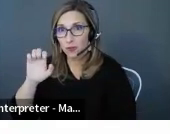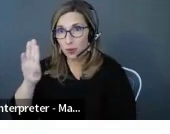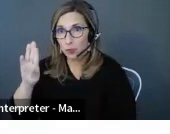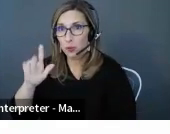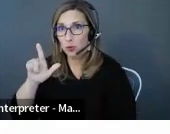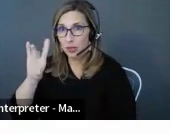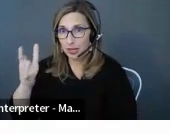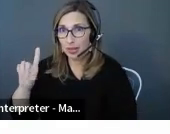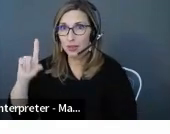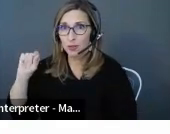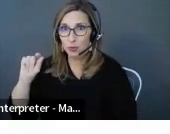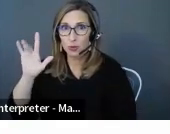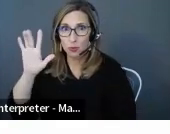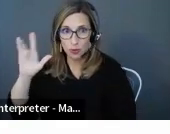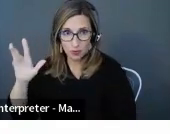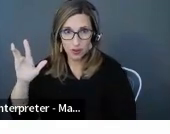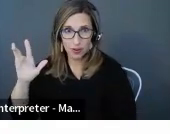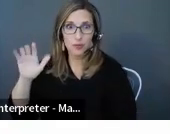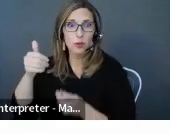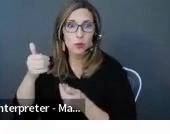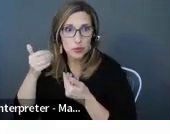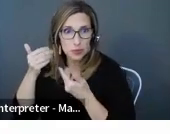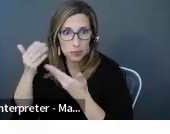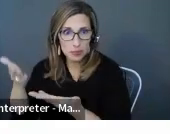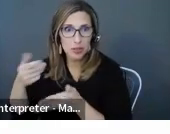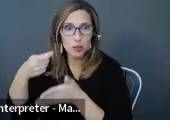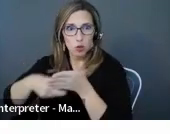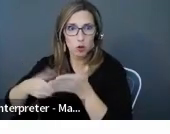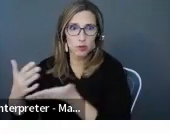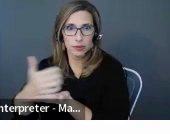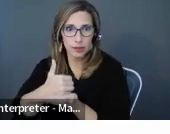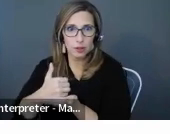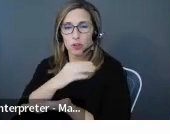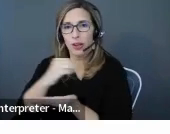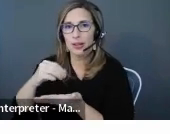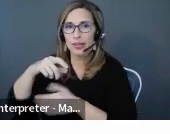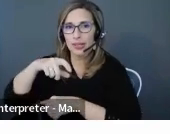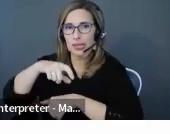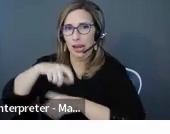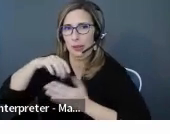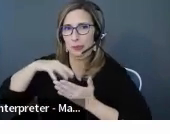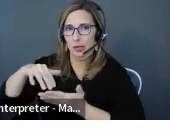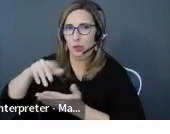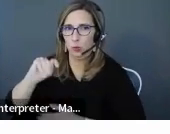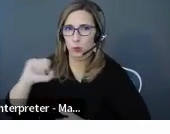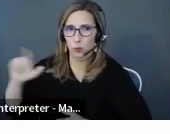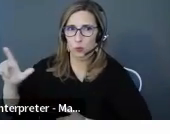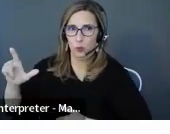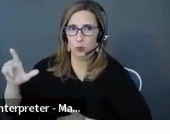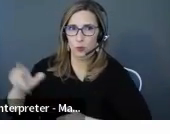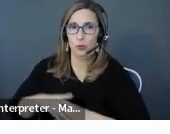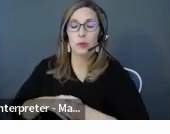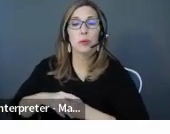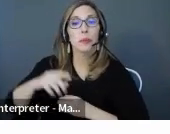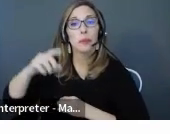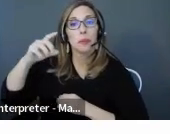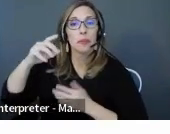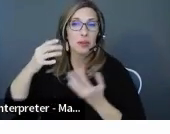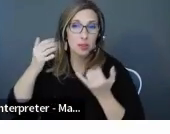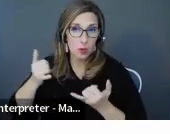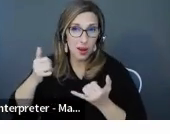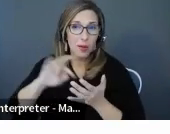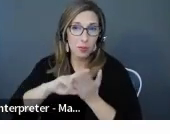cost collection and the time study tool. Because of this change, the submission date for the CSW to CMS will now